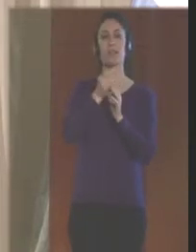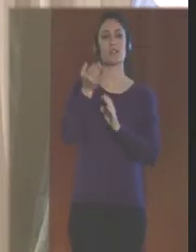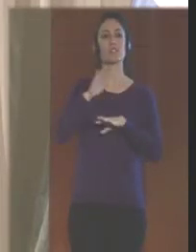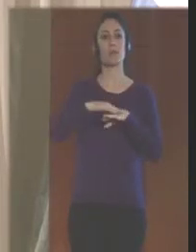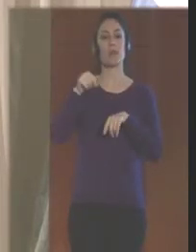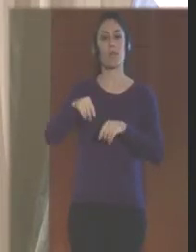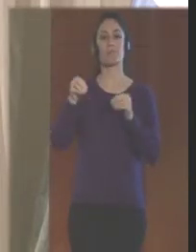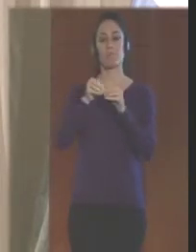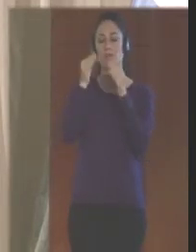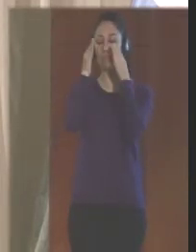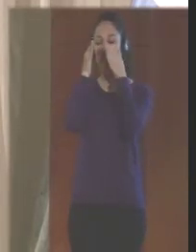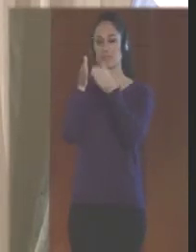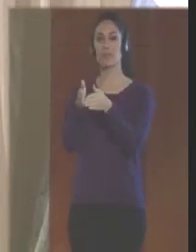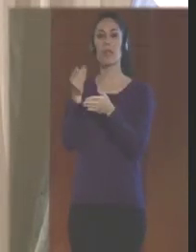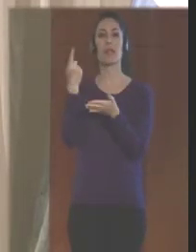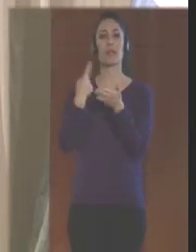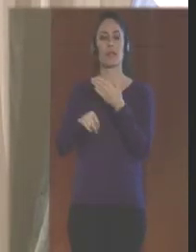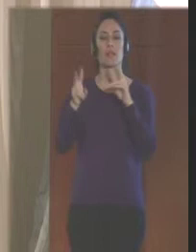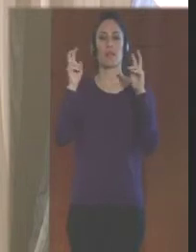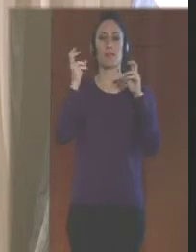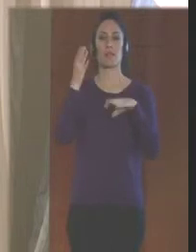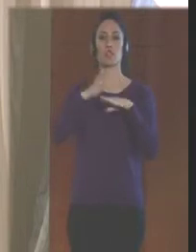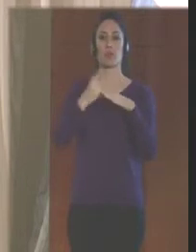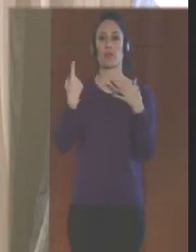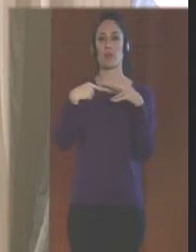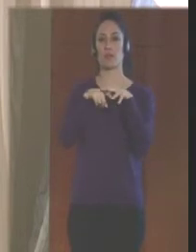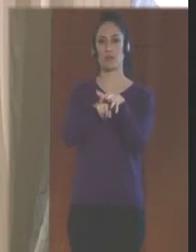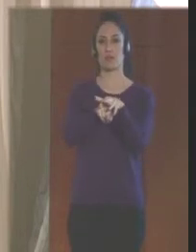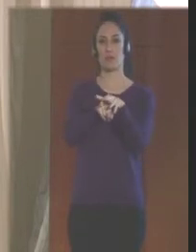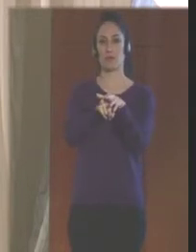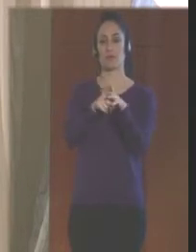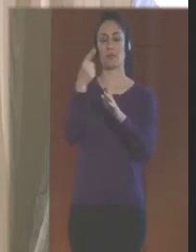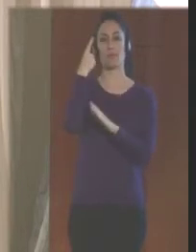to incorporating disaster risk reduction